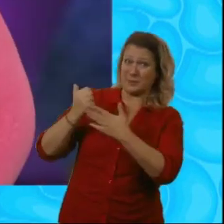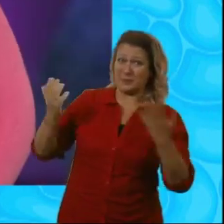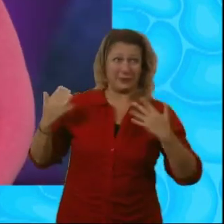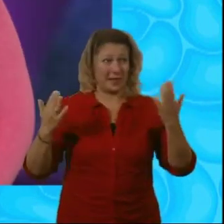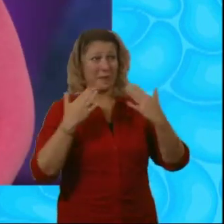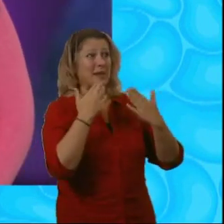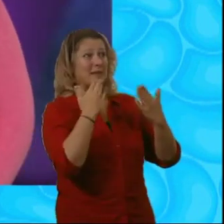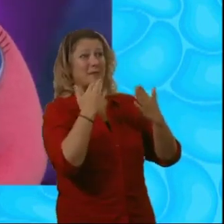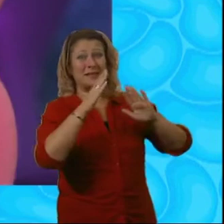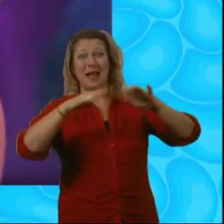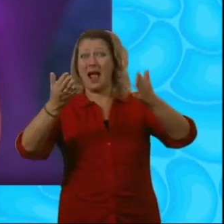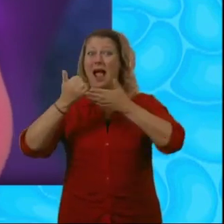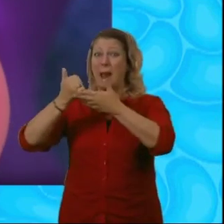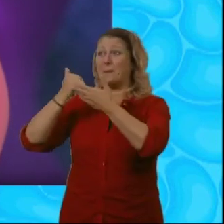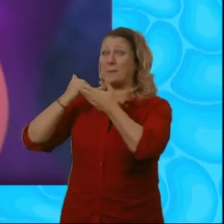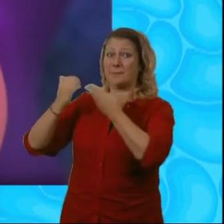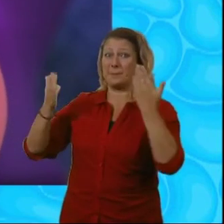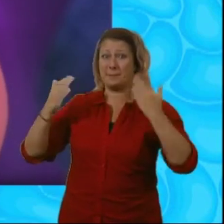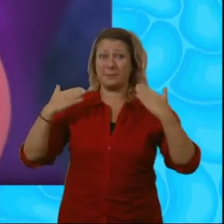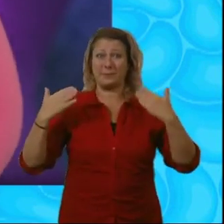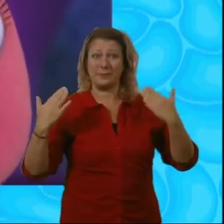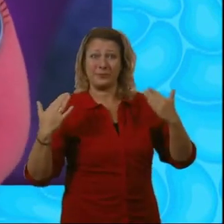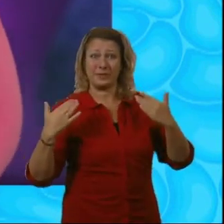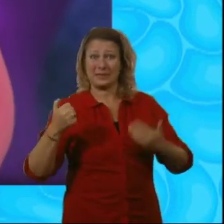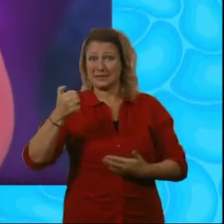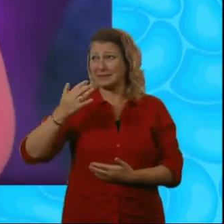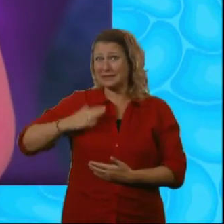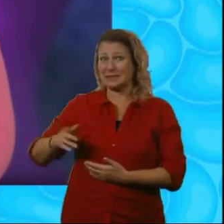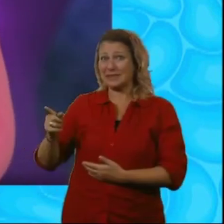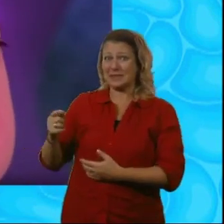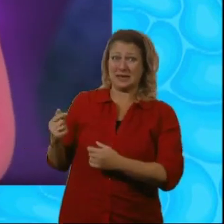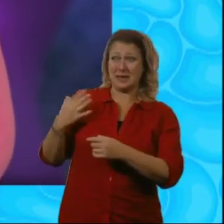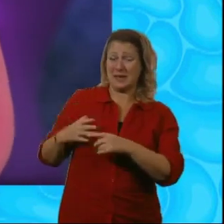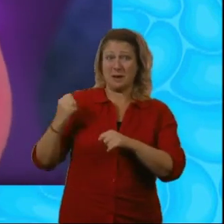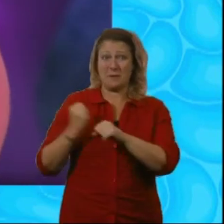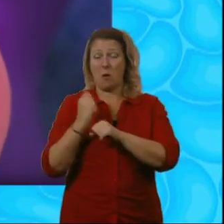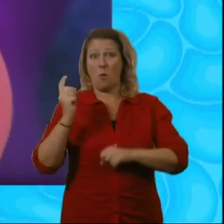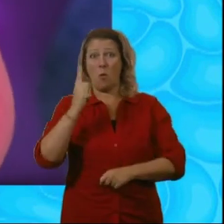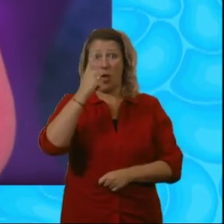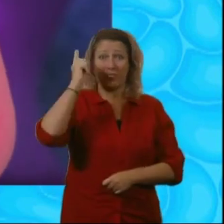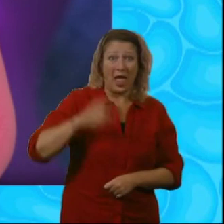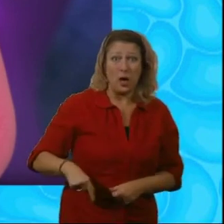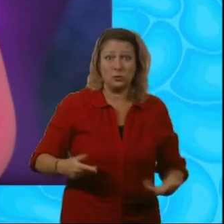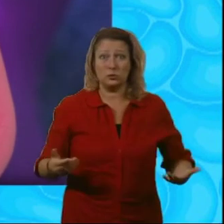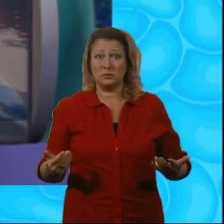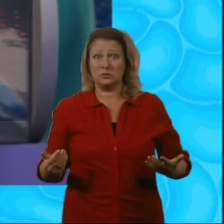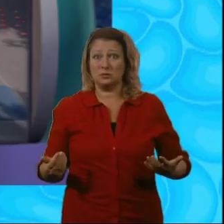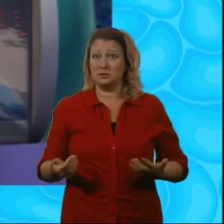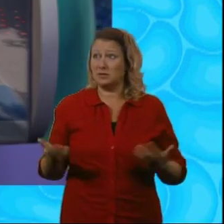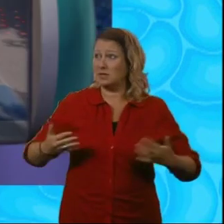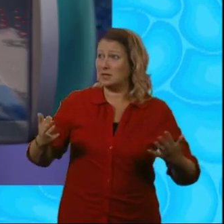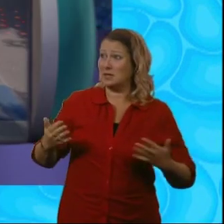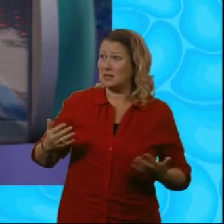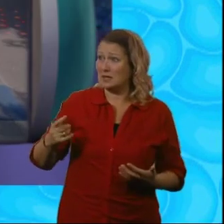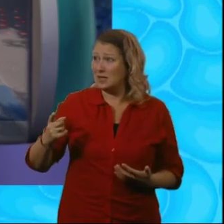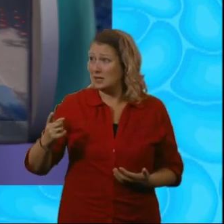Calling all agents. Calling all agents. Six needs help urgently to make 1,000. They're coming,